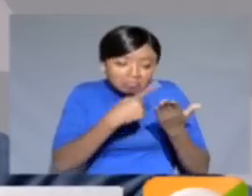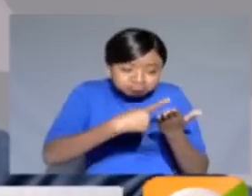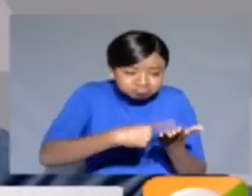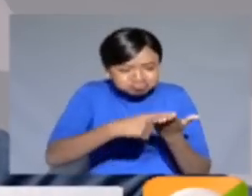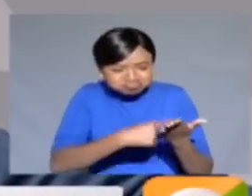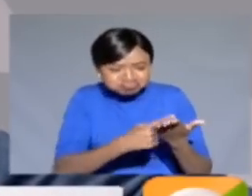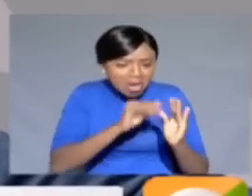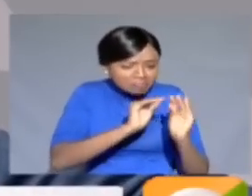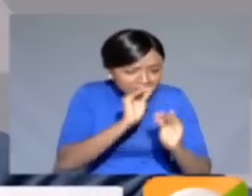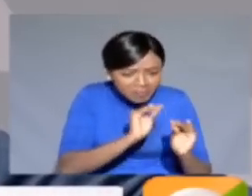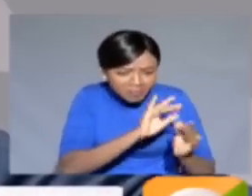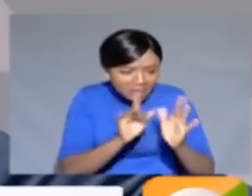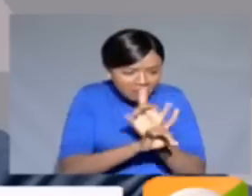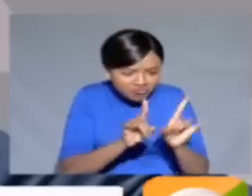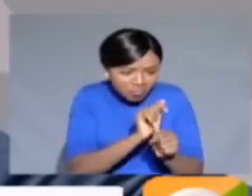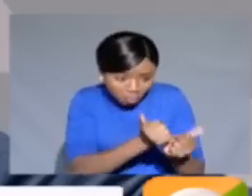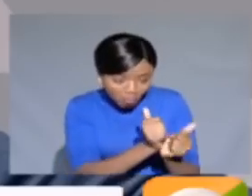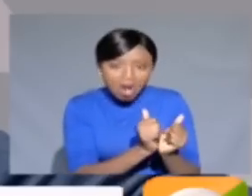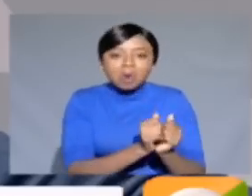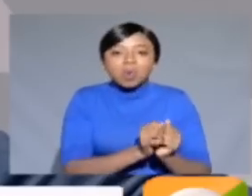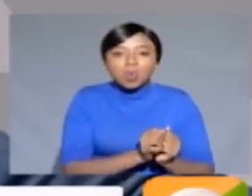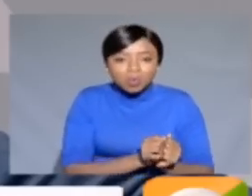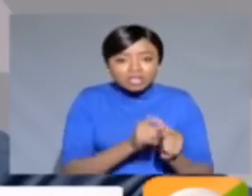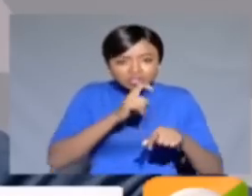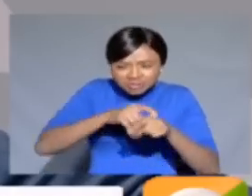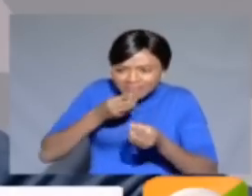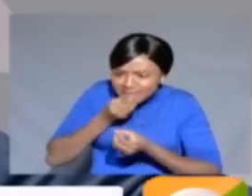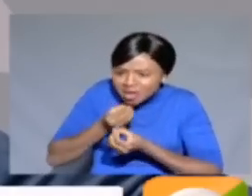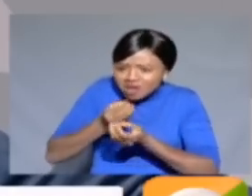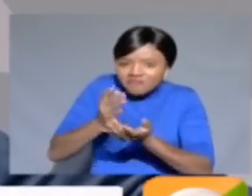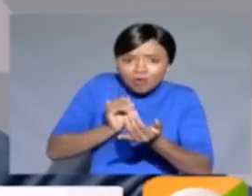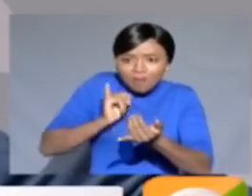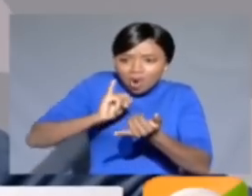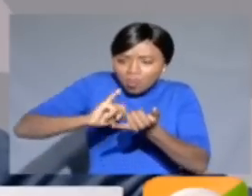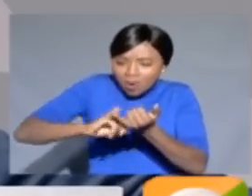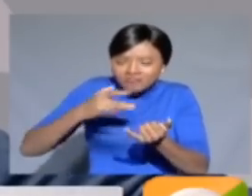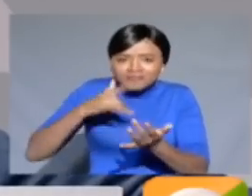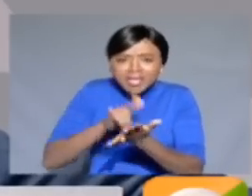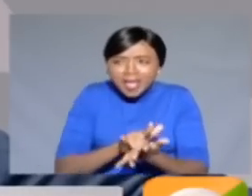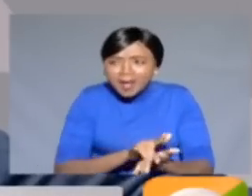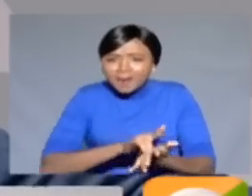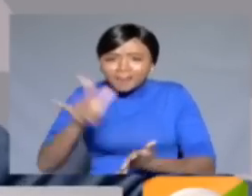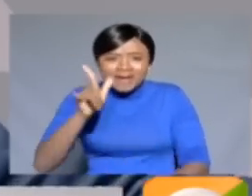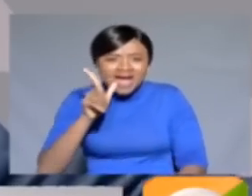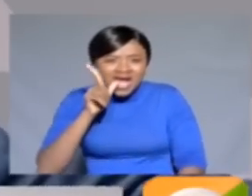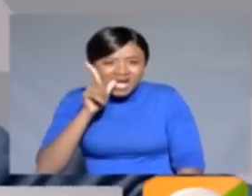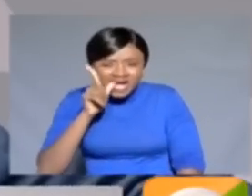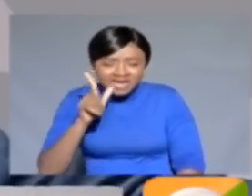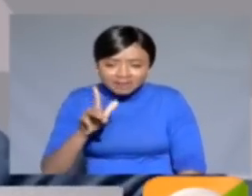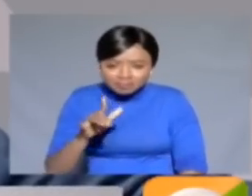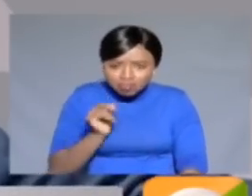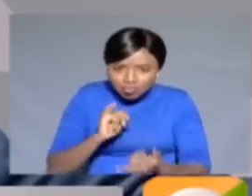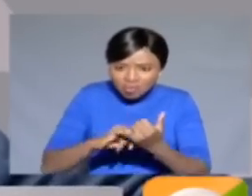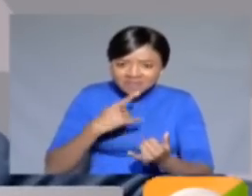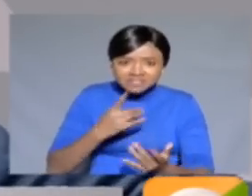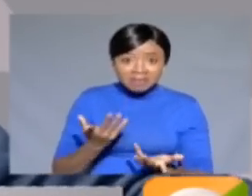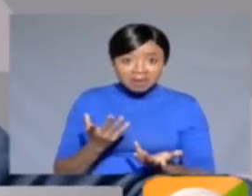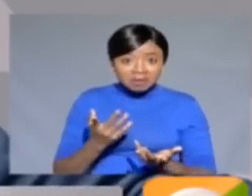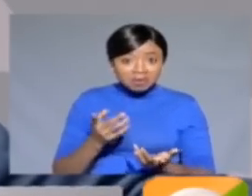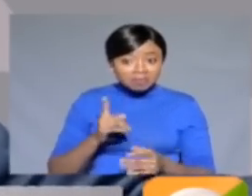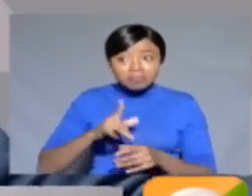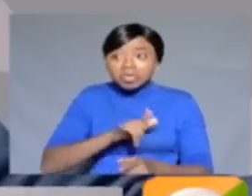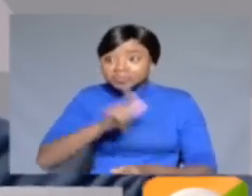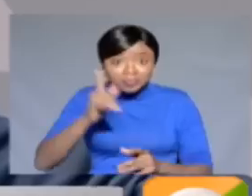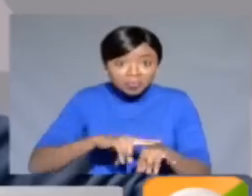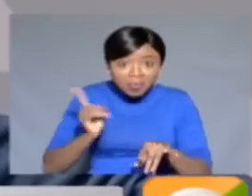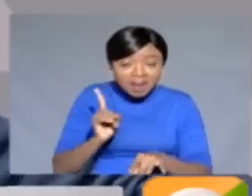place. The interesting thing was when I said to my wife that I'm going to London, she says, well, okay, when are we leaving? I said, you're